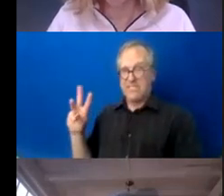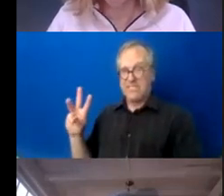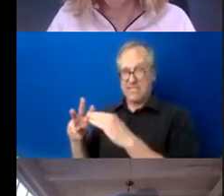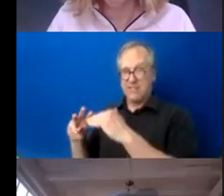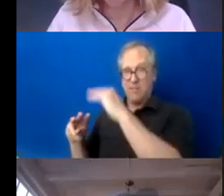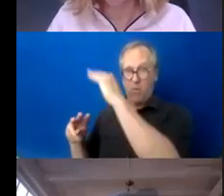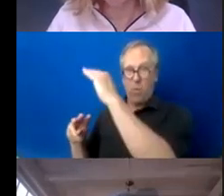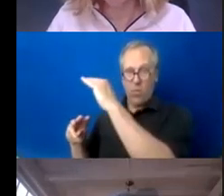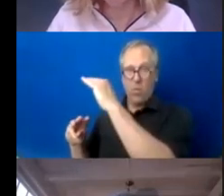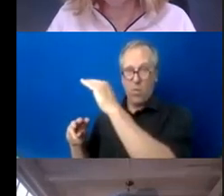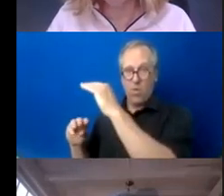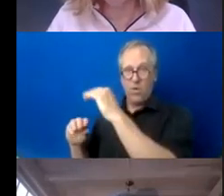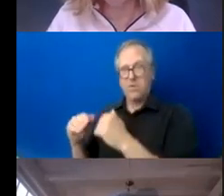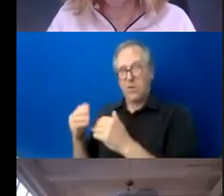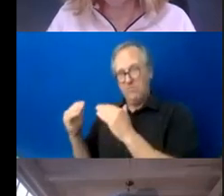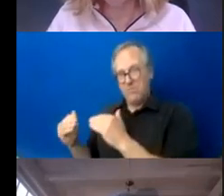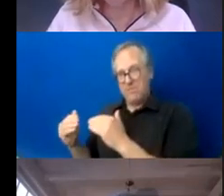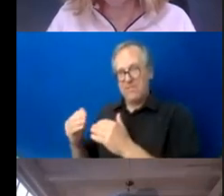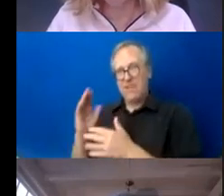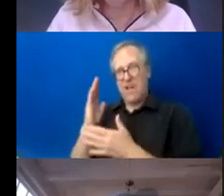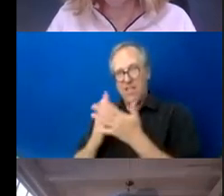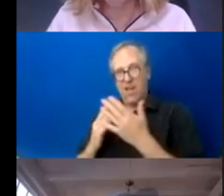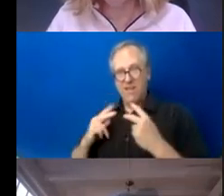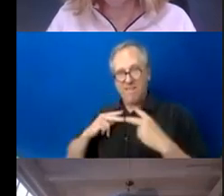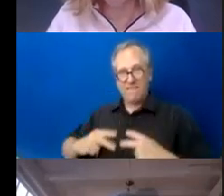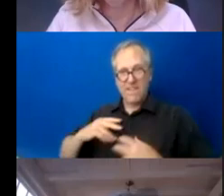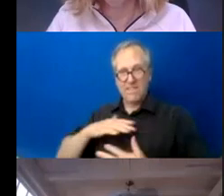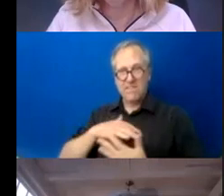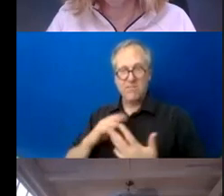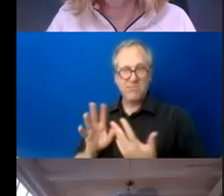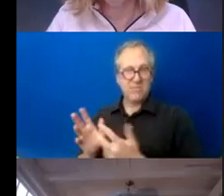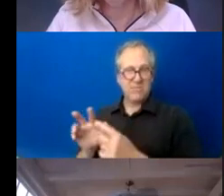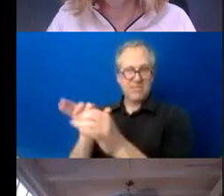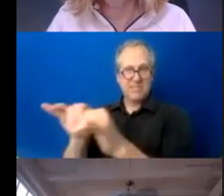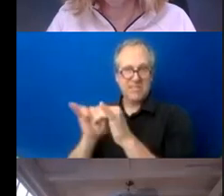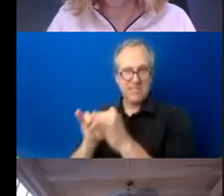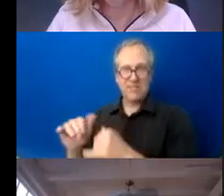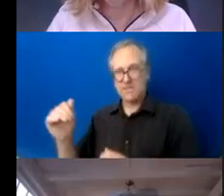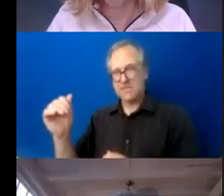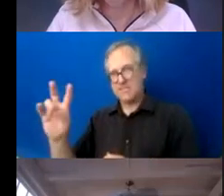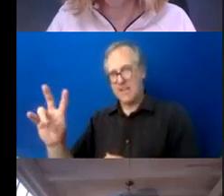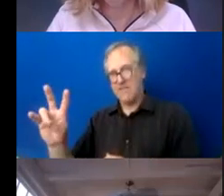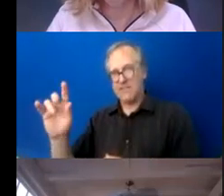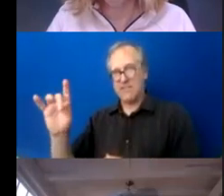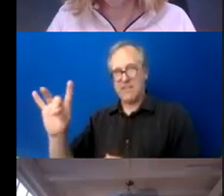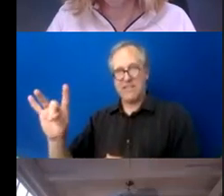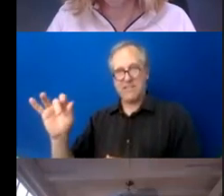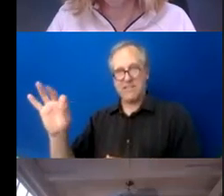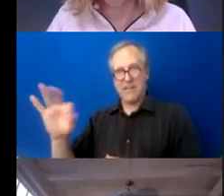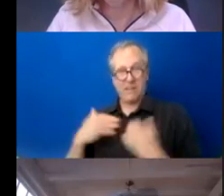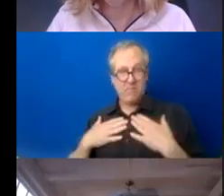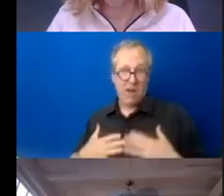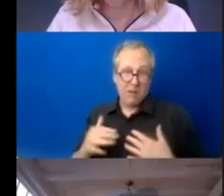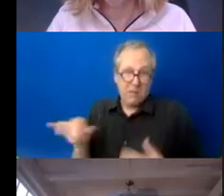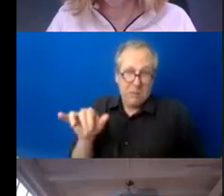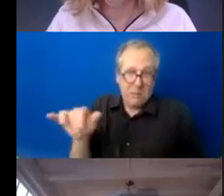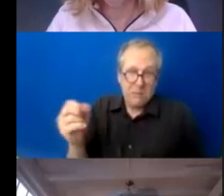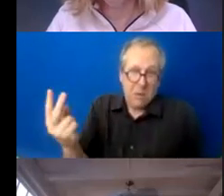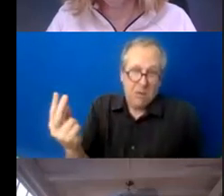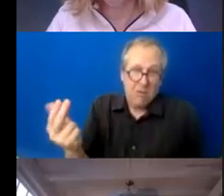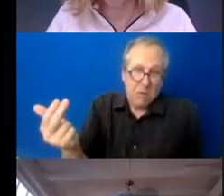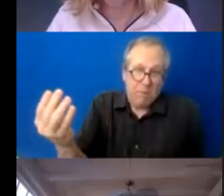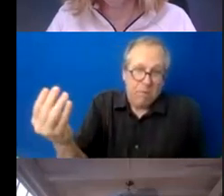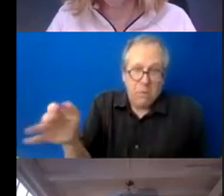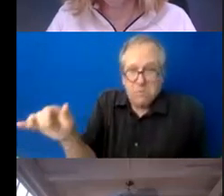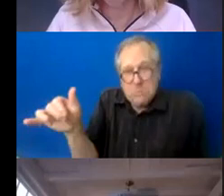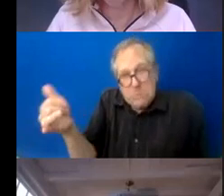there are going to be there's a lot of physiology that's pretty applicable in 16, 17, 18, 19-year-olds are pretty similar to 12, 13, 14. And so